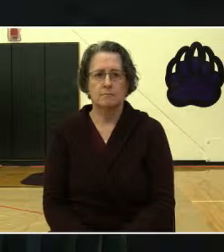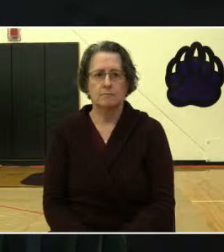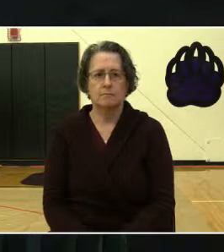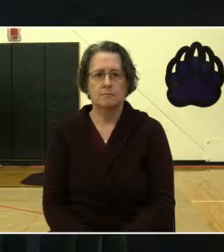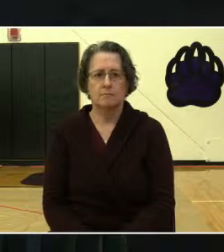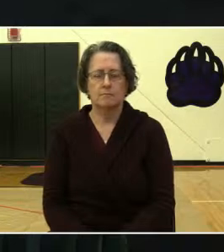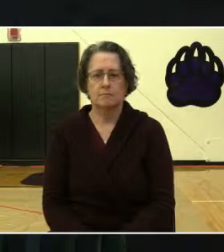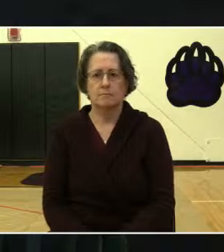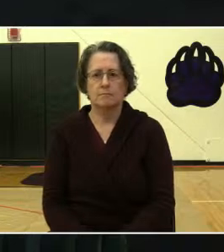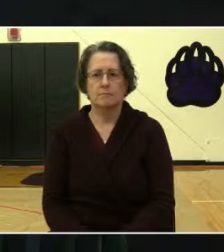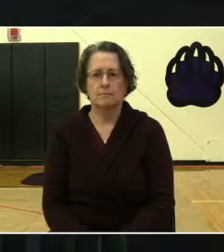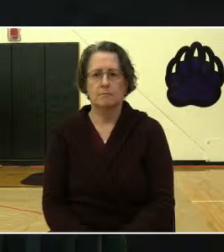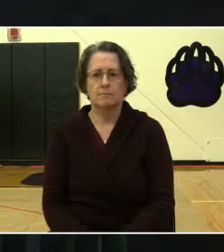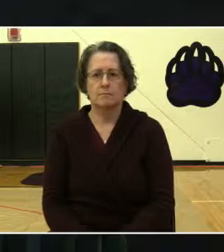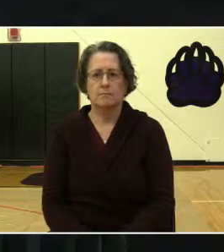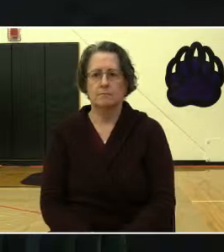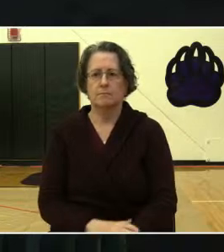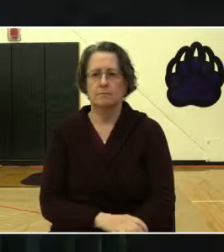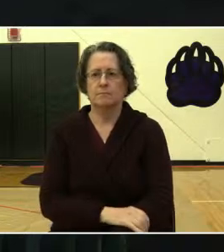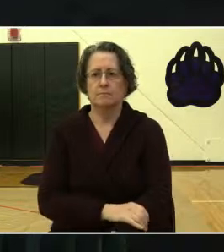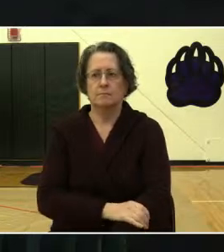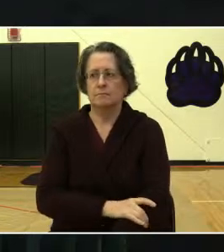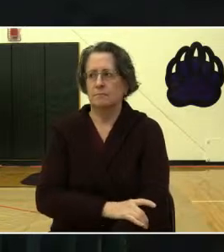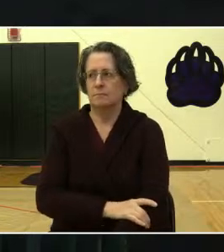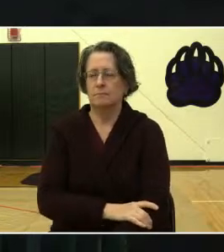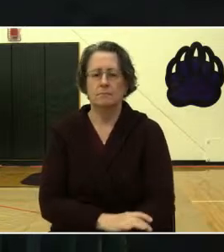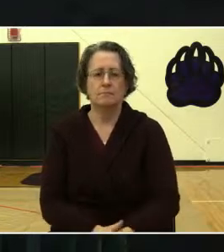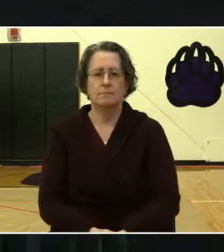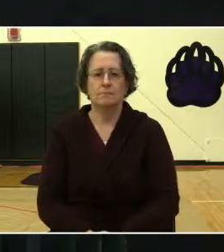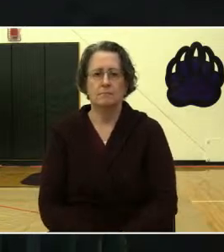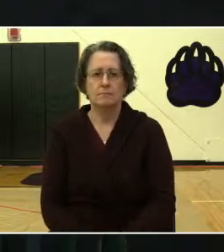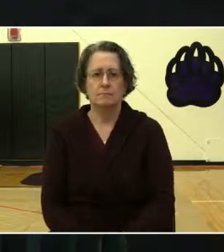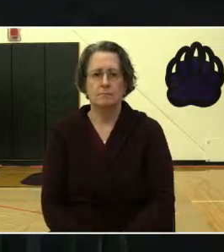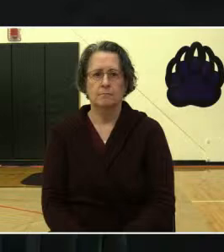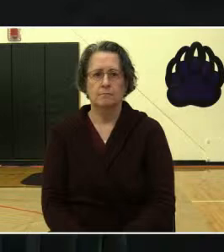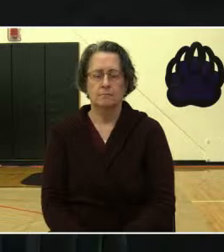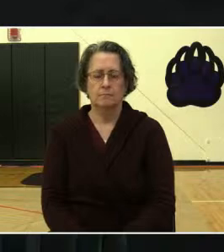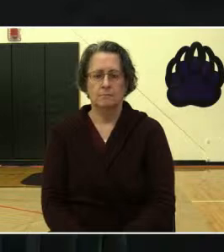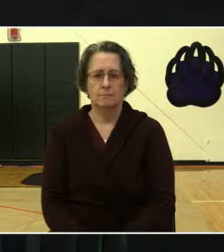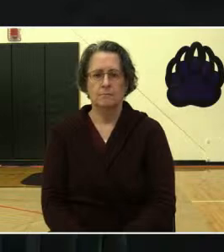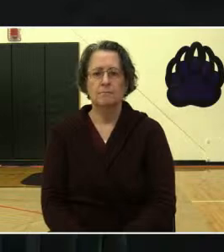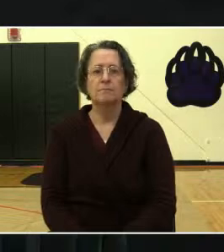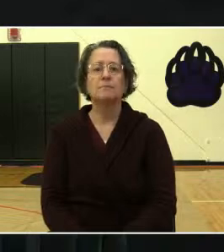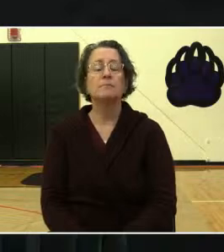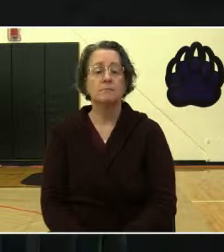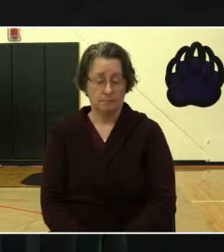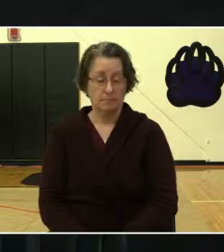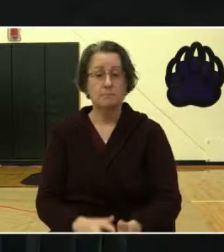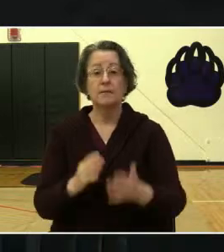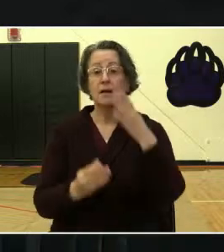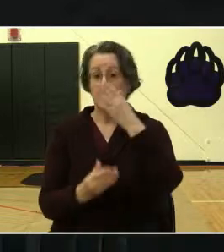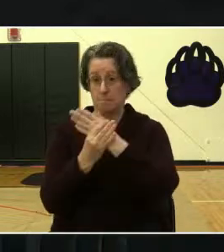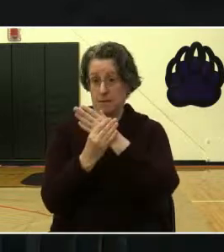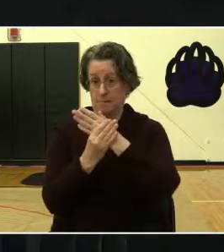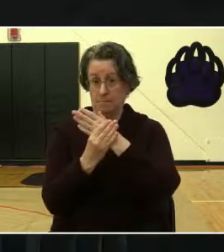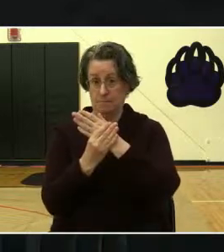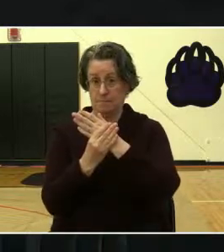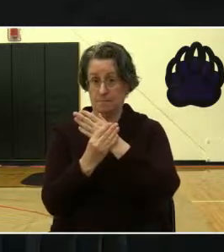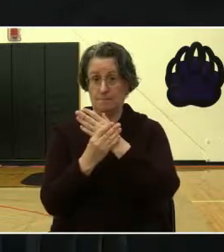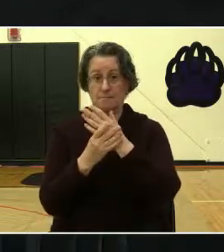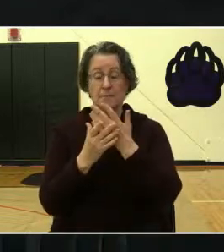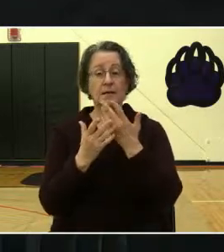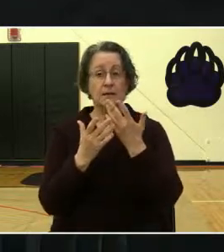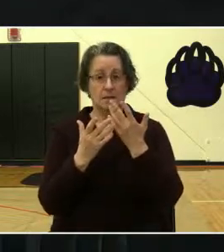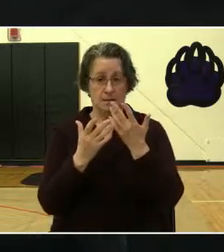does I think they need the language of the amendment has